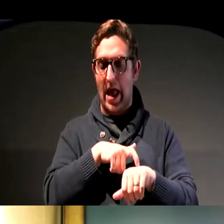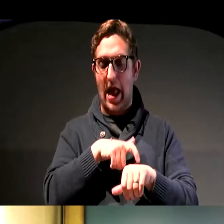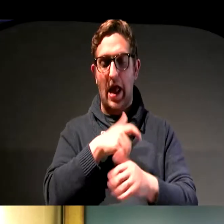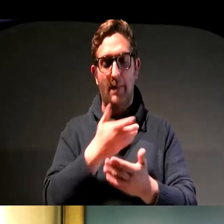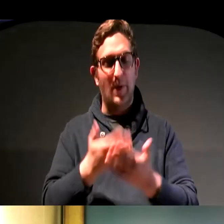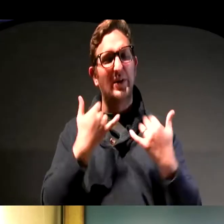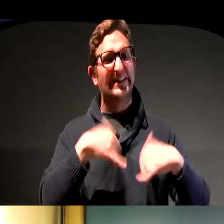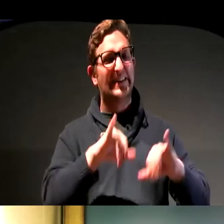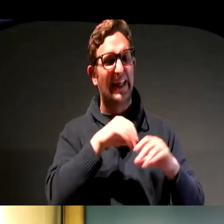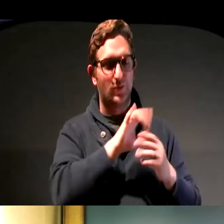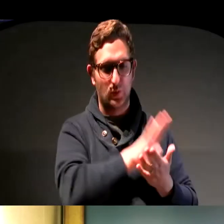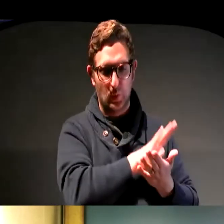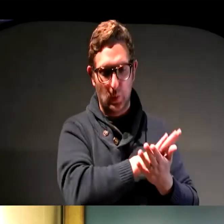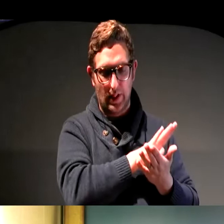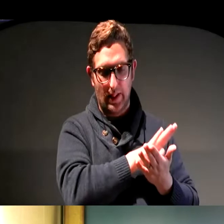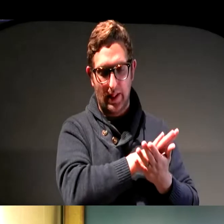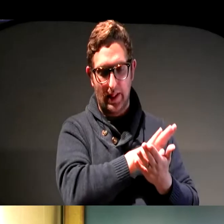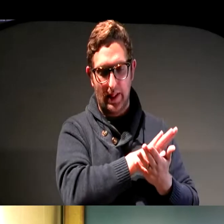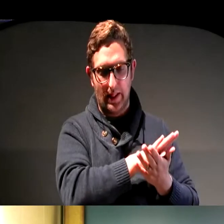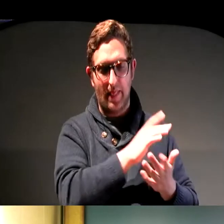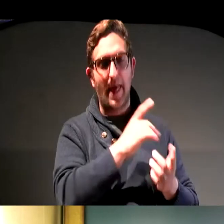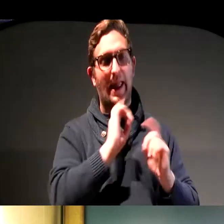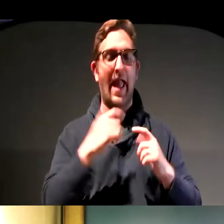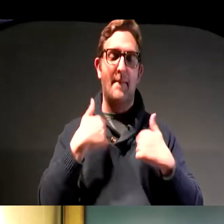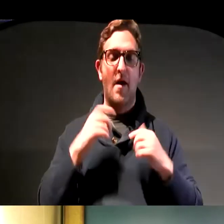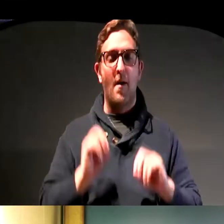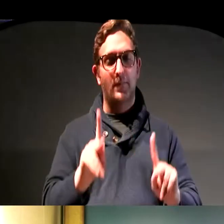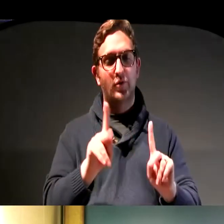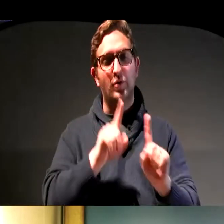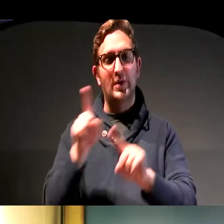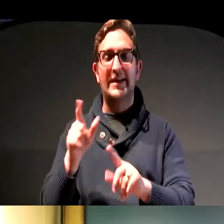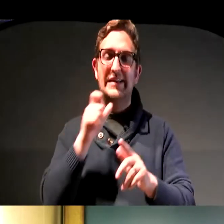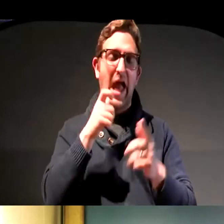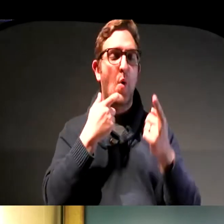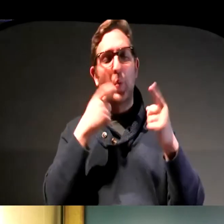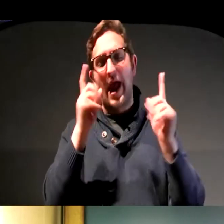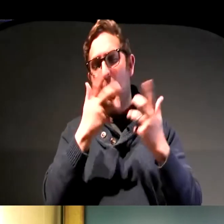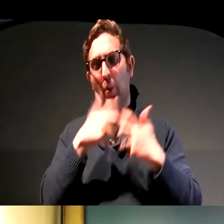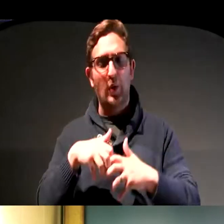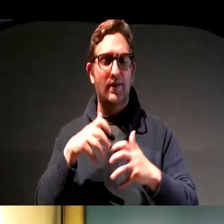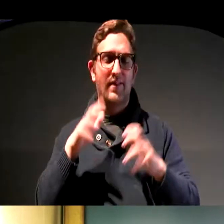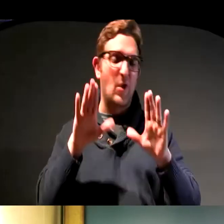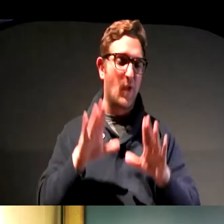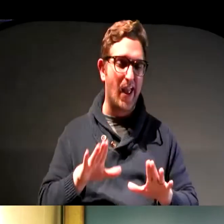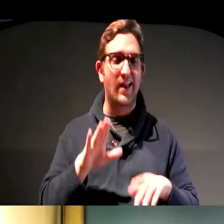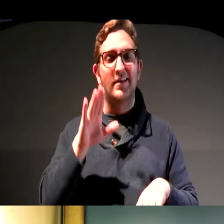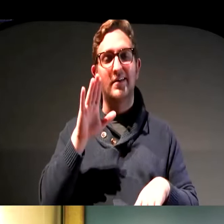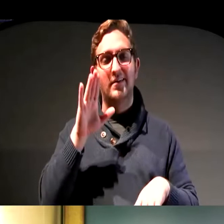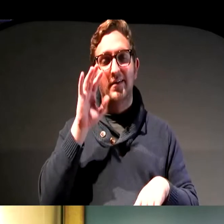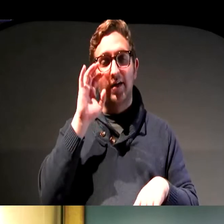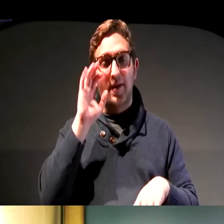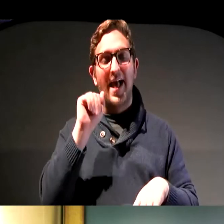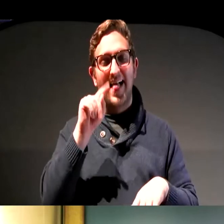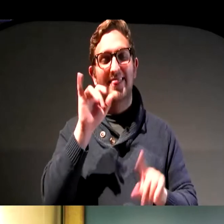school, and they gave me a shot with the interview, and didn't work out so great. I mean, I'd only been doing it for like a year at that point. It was